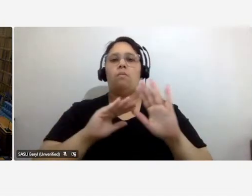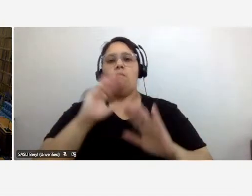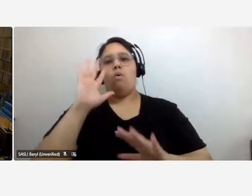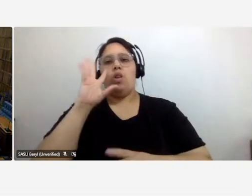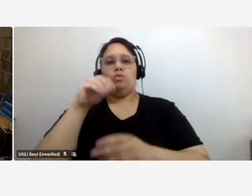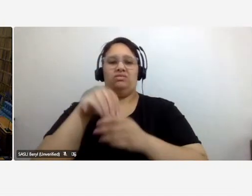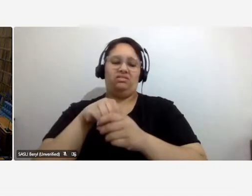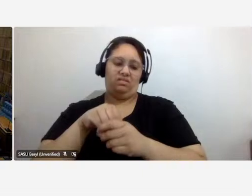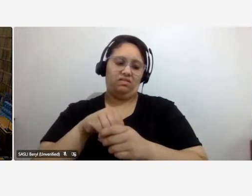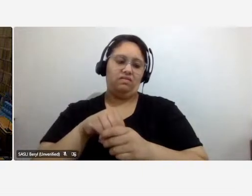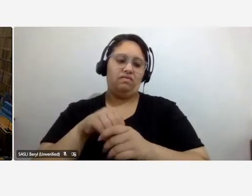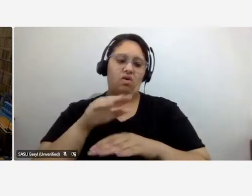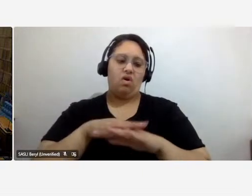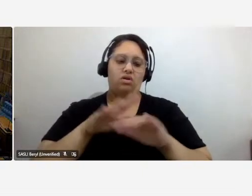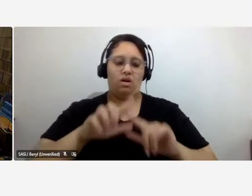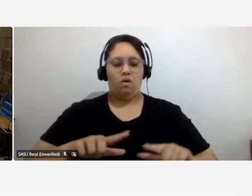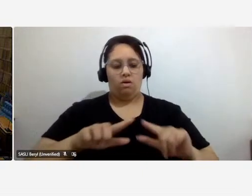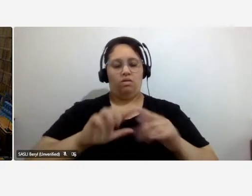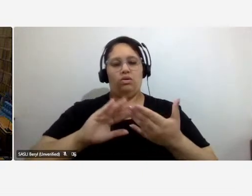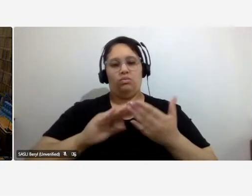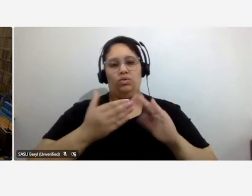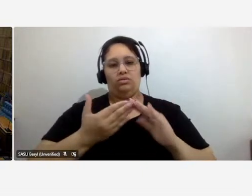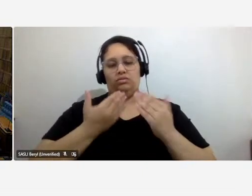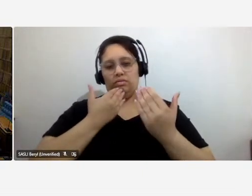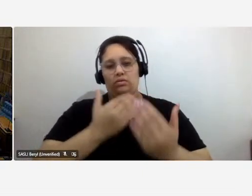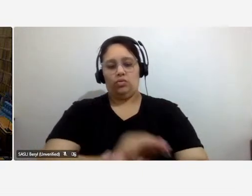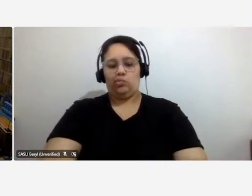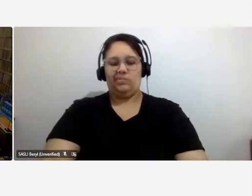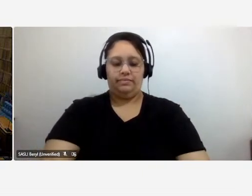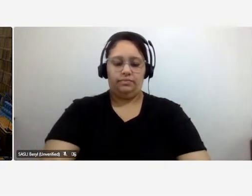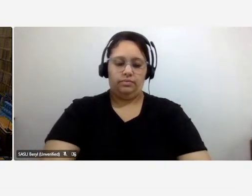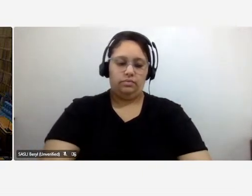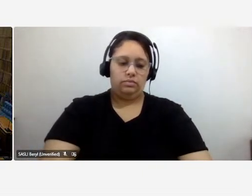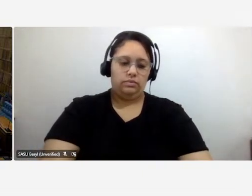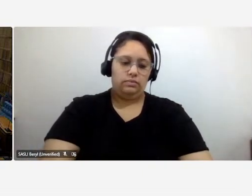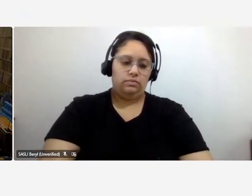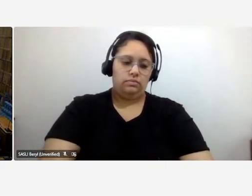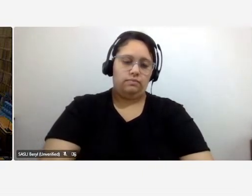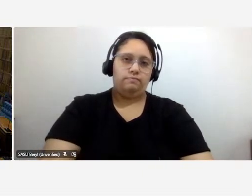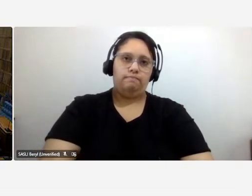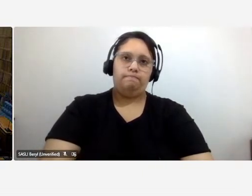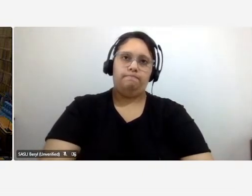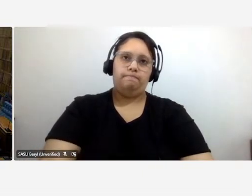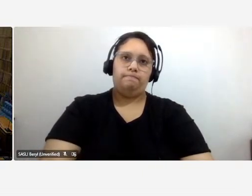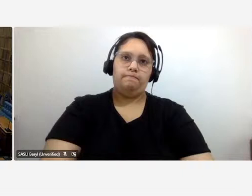inclusive on the local community. Thank you.